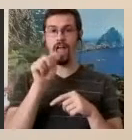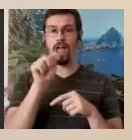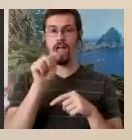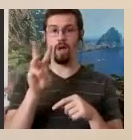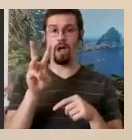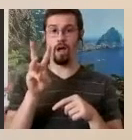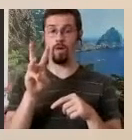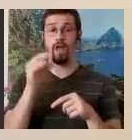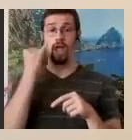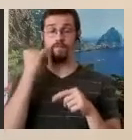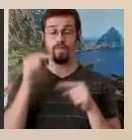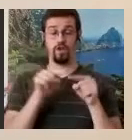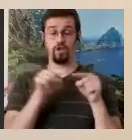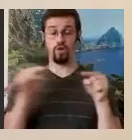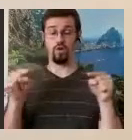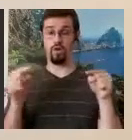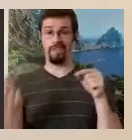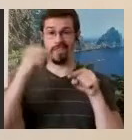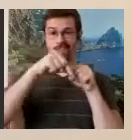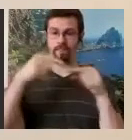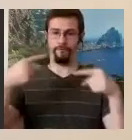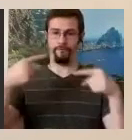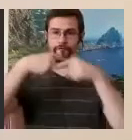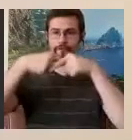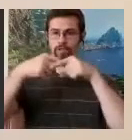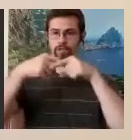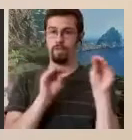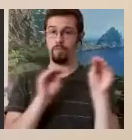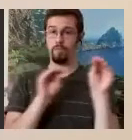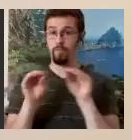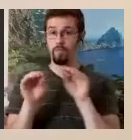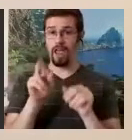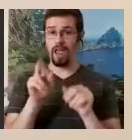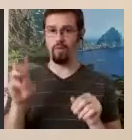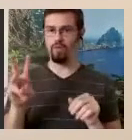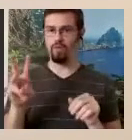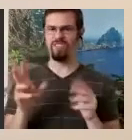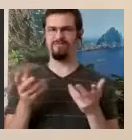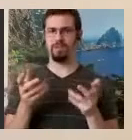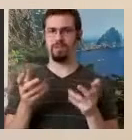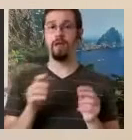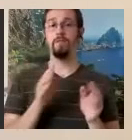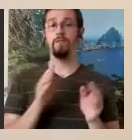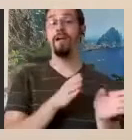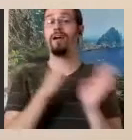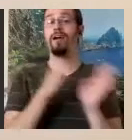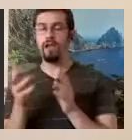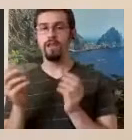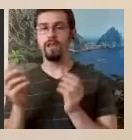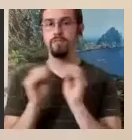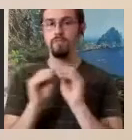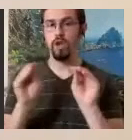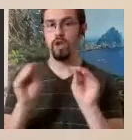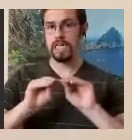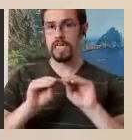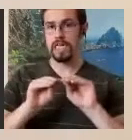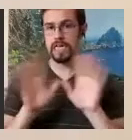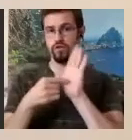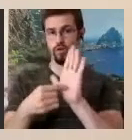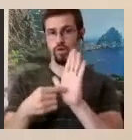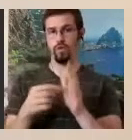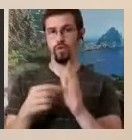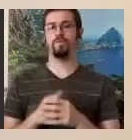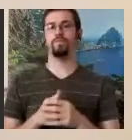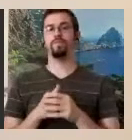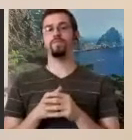arrow, and then the handshake and the movement, and that could be read much more clearer than the other spelling. And